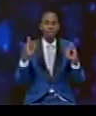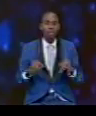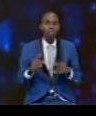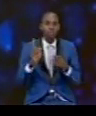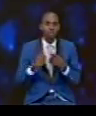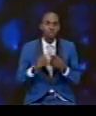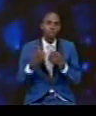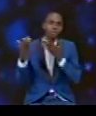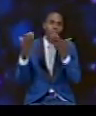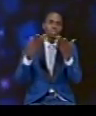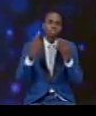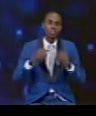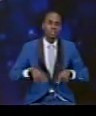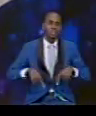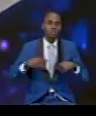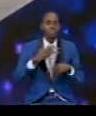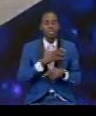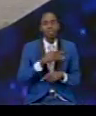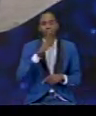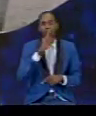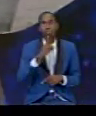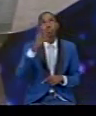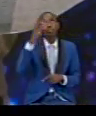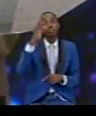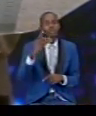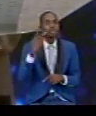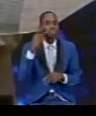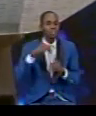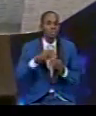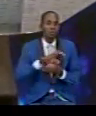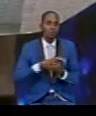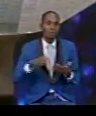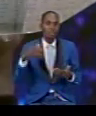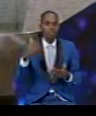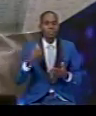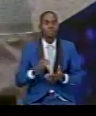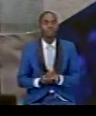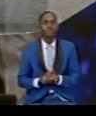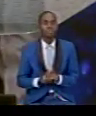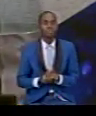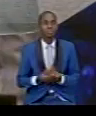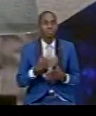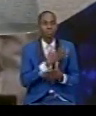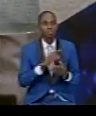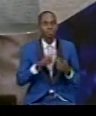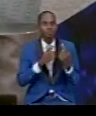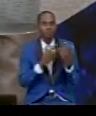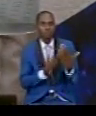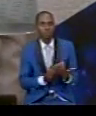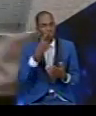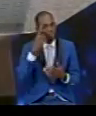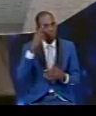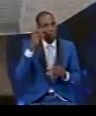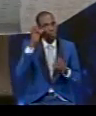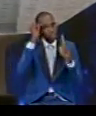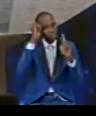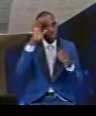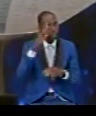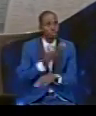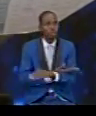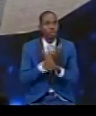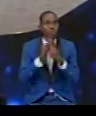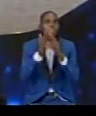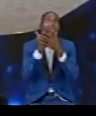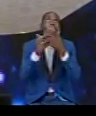that living and true God then in Boston it says and to wage for his son from